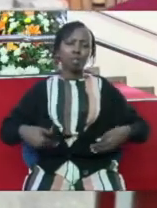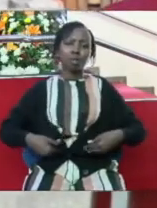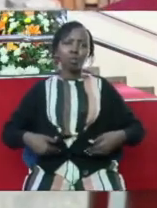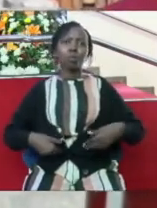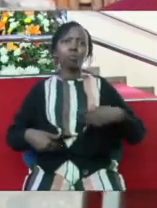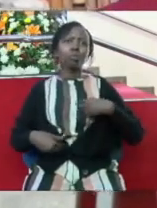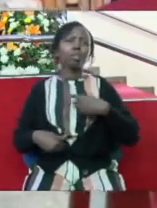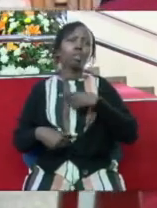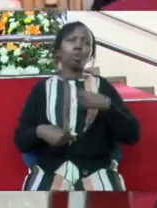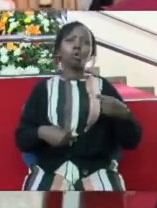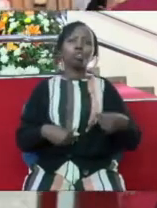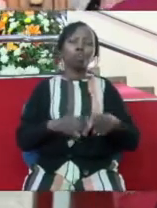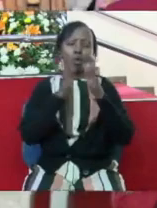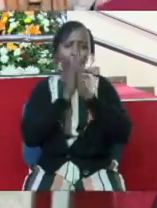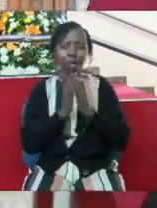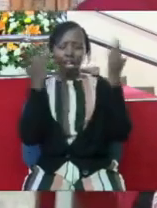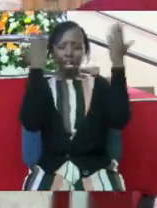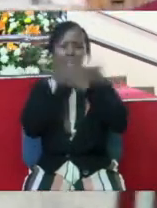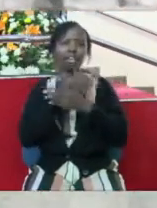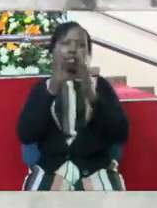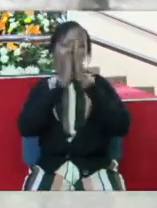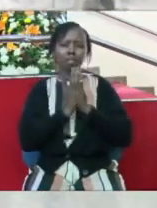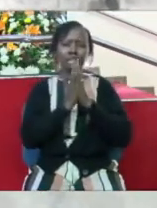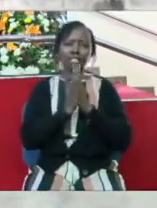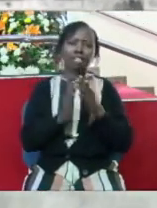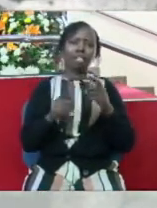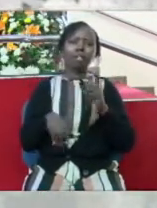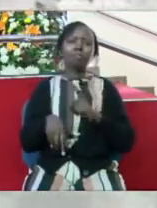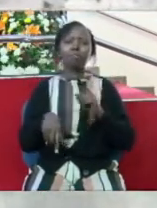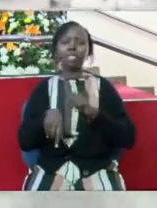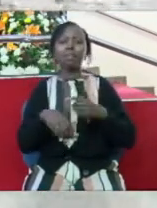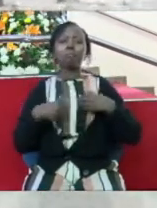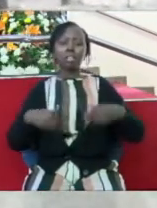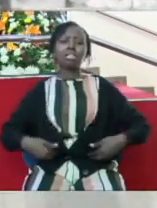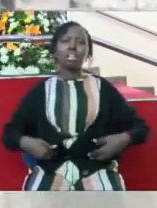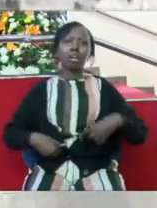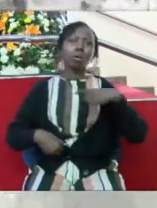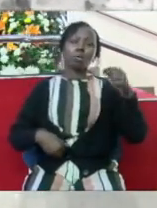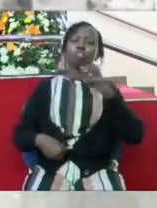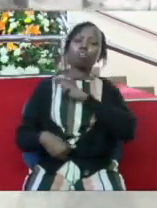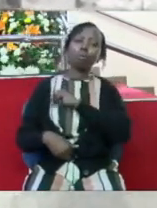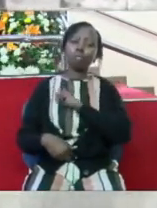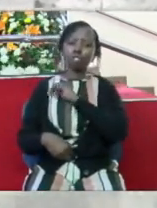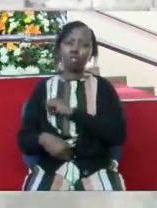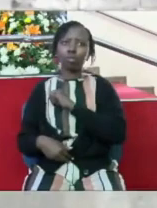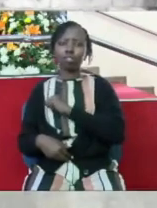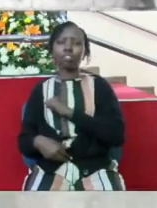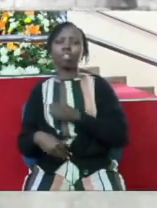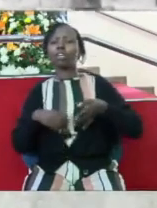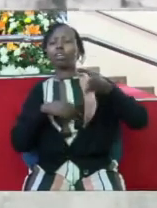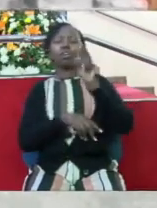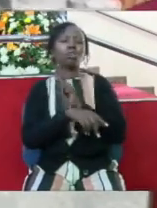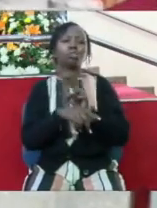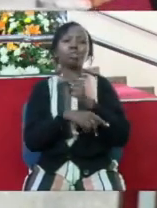nilikuwa mdogo nilienda kwenye kesha na Mungu alinitumia. I used to go for missions. Nilikuwa naenda kwenye The Lord used me in great